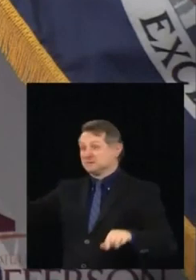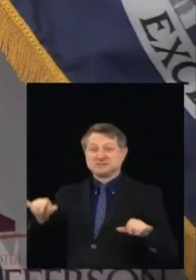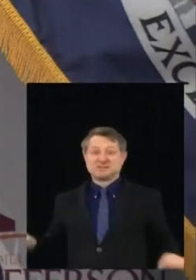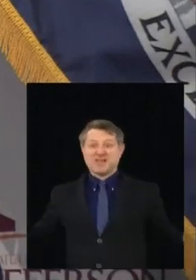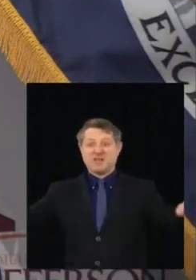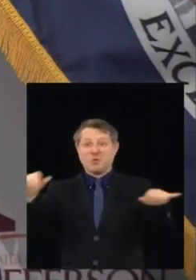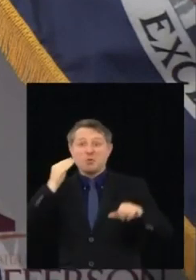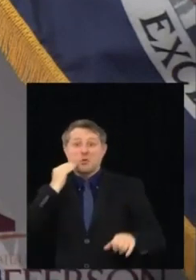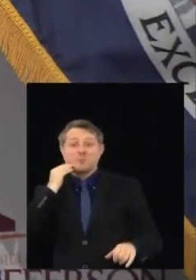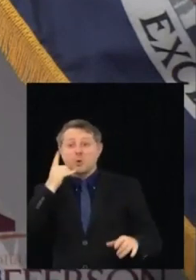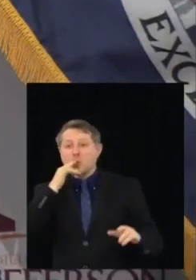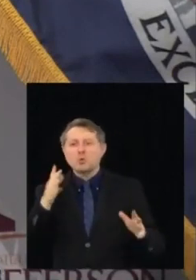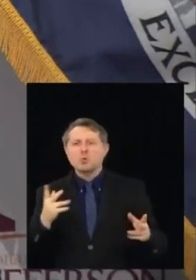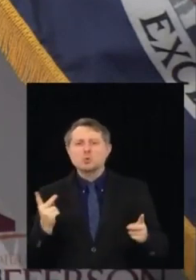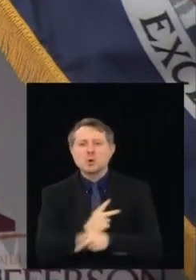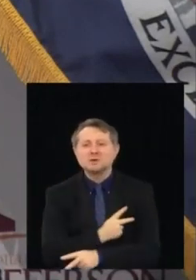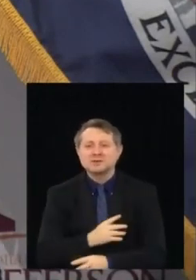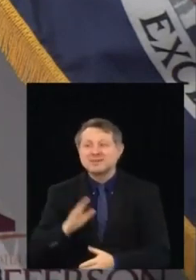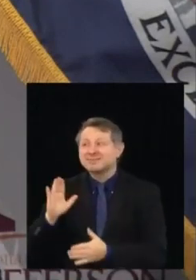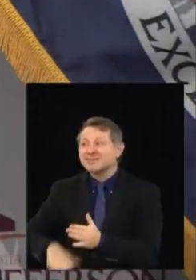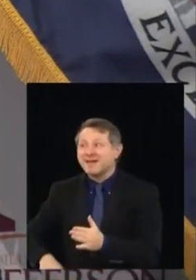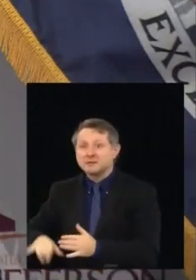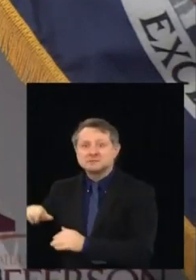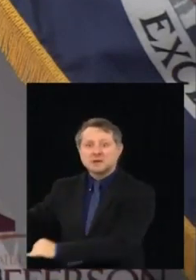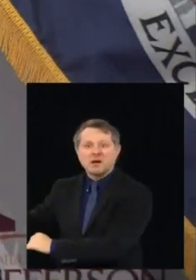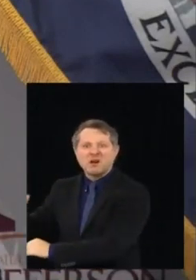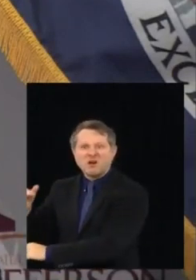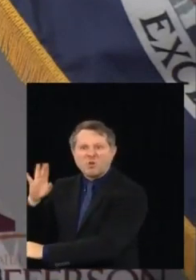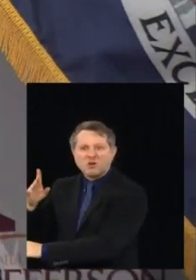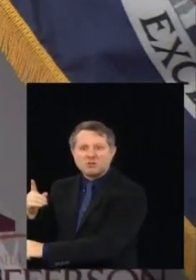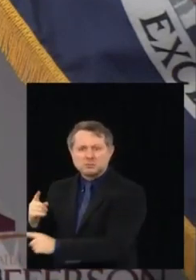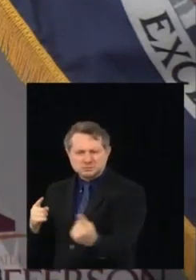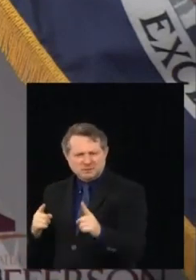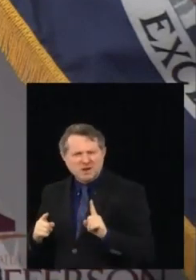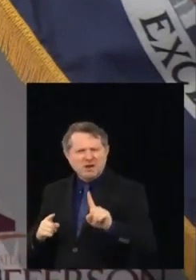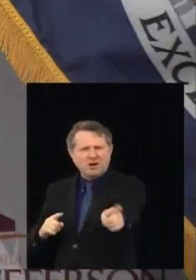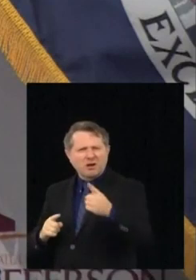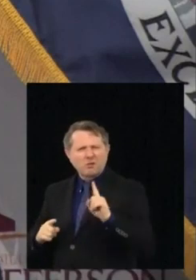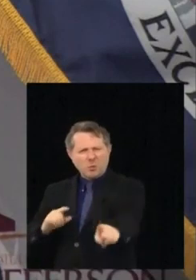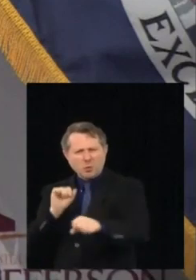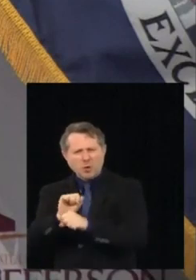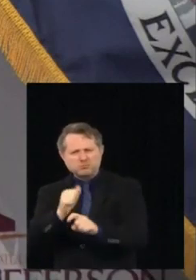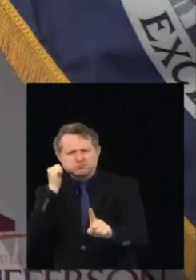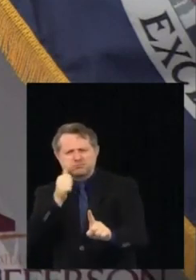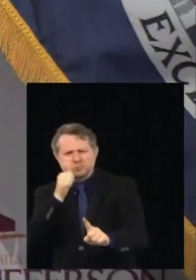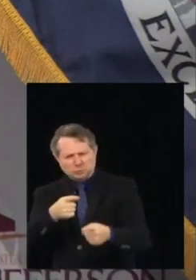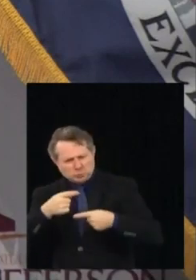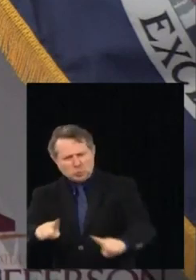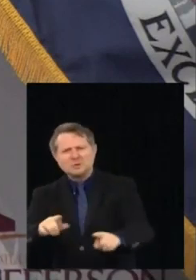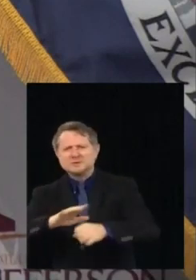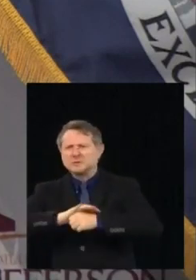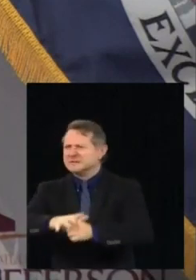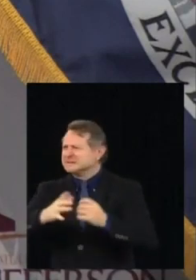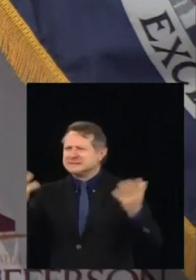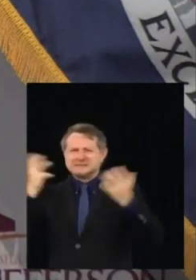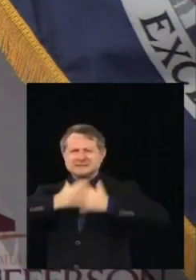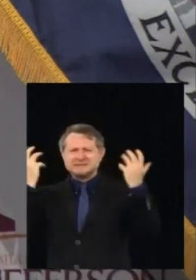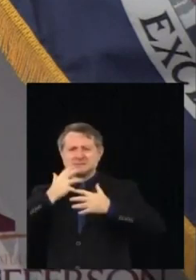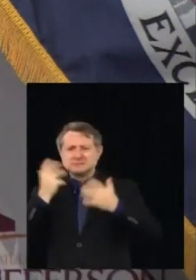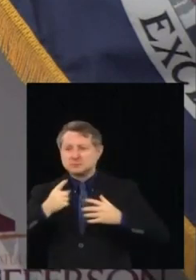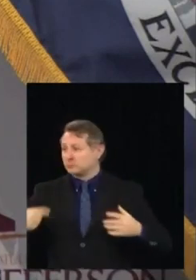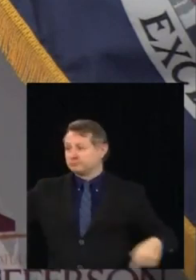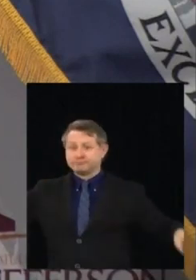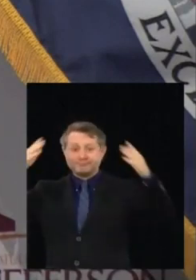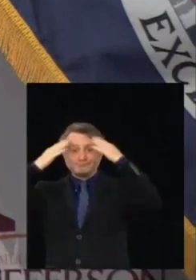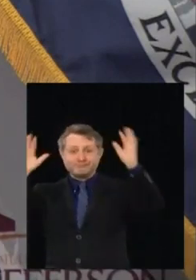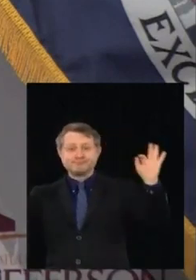home? Going to work in the middle of this pandemic when nobody even knew what the virus was about or how